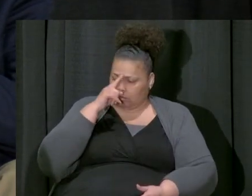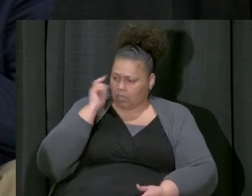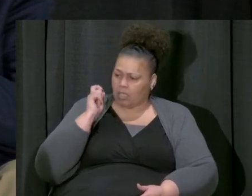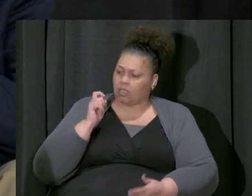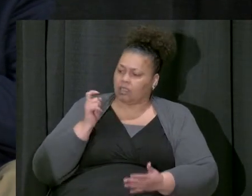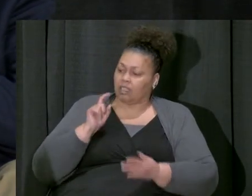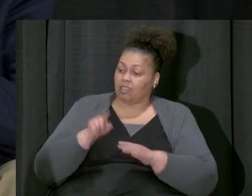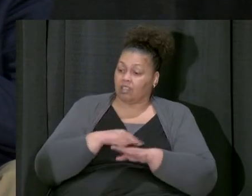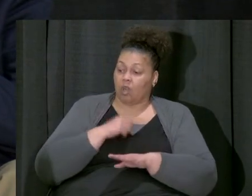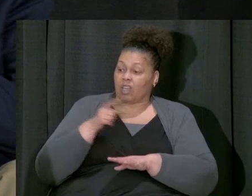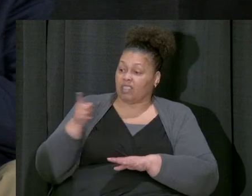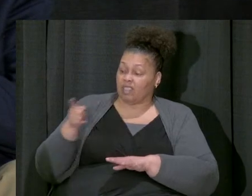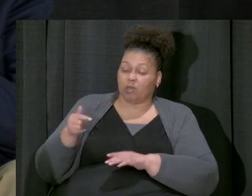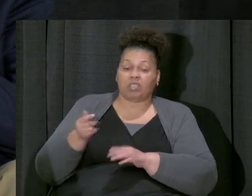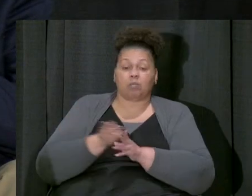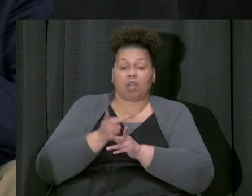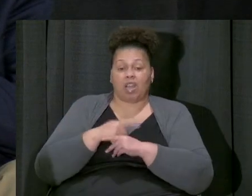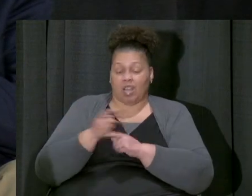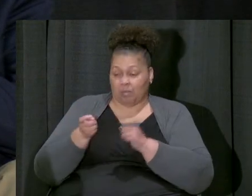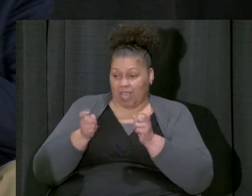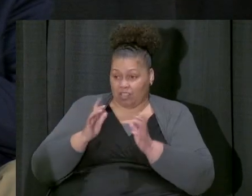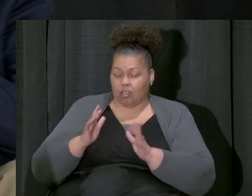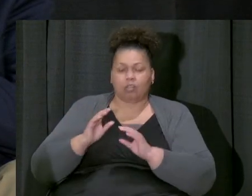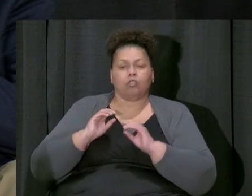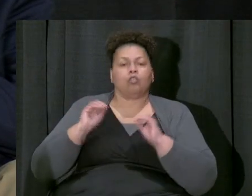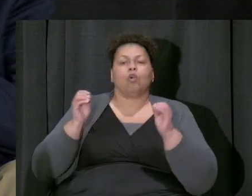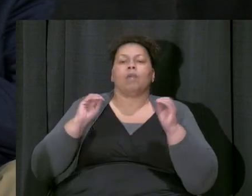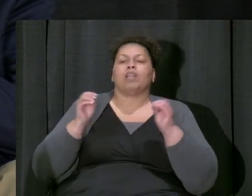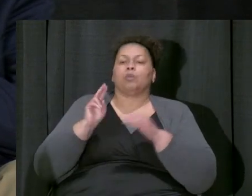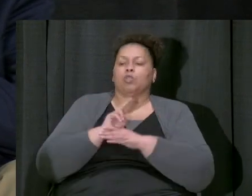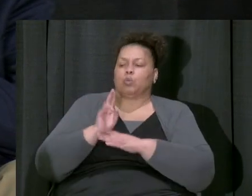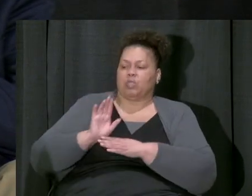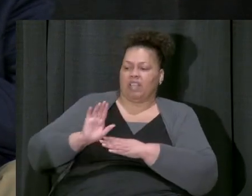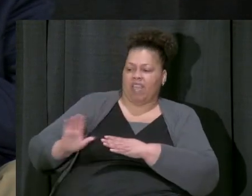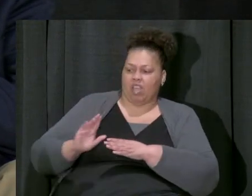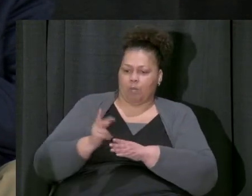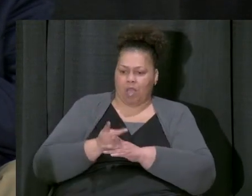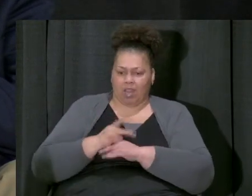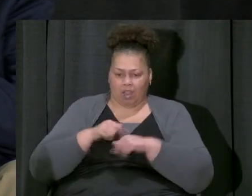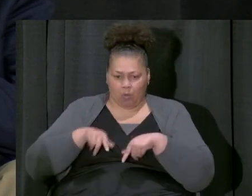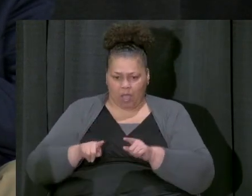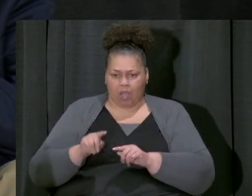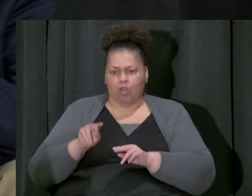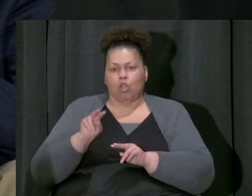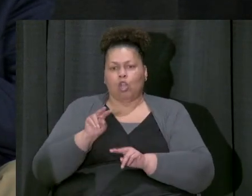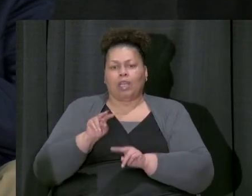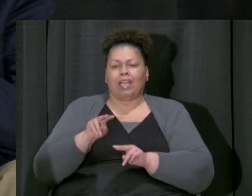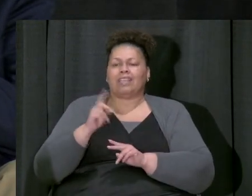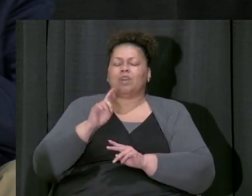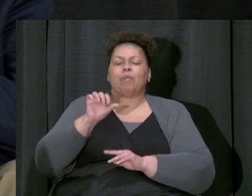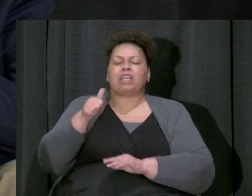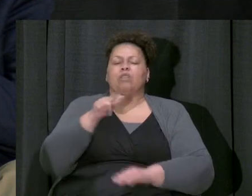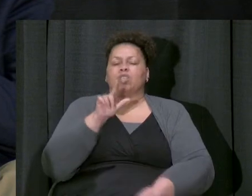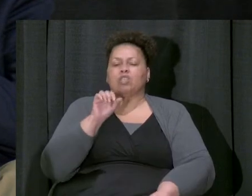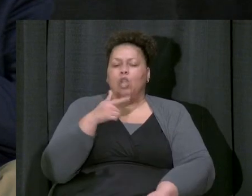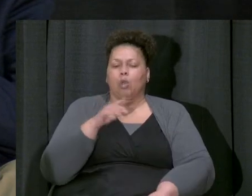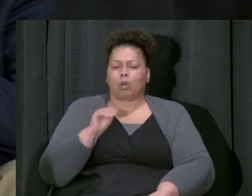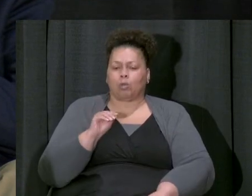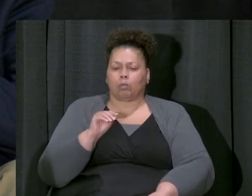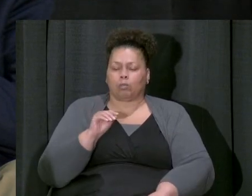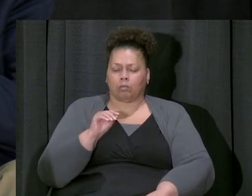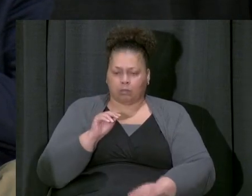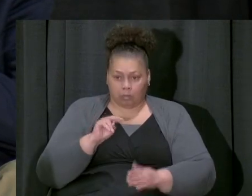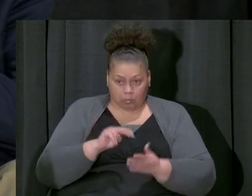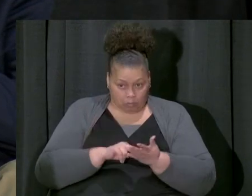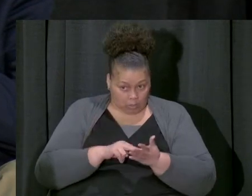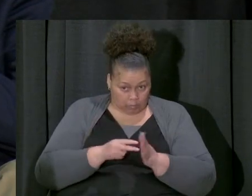because as long as he was ever product manager, nobody was ever going to use their product while looking at somebody else's logo. And what he meant by that